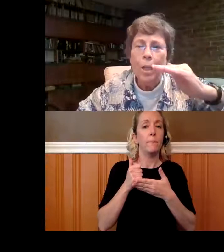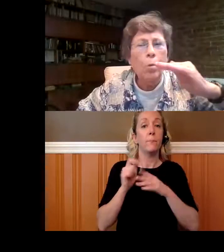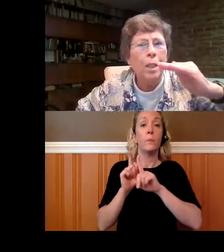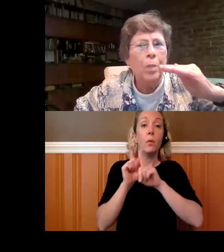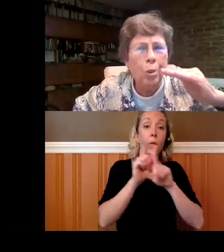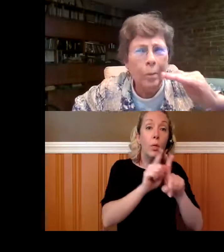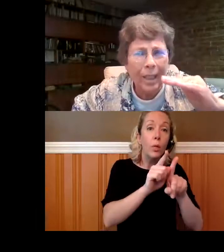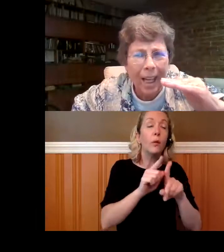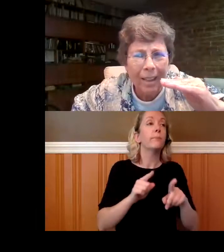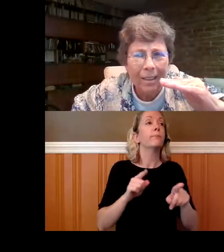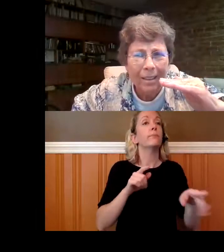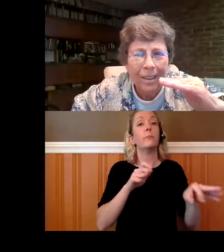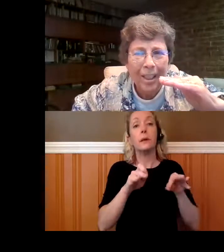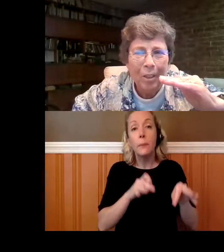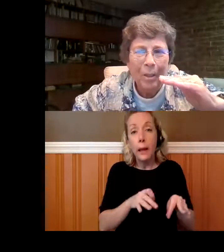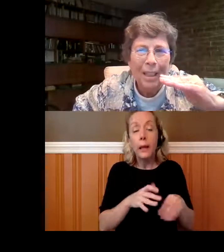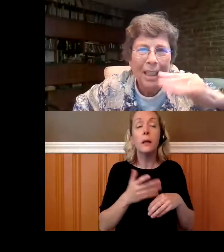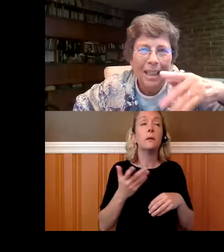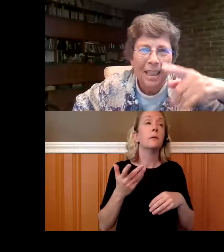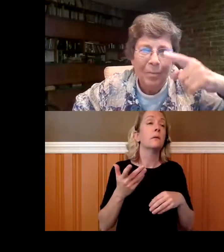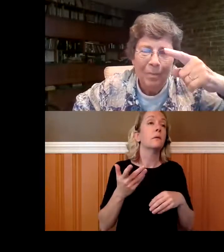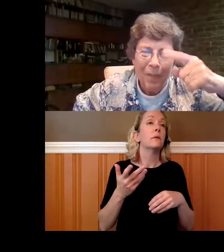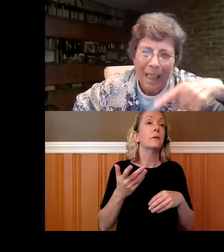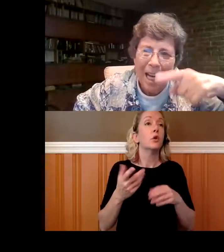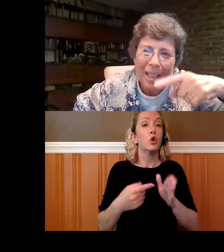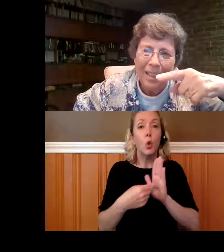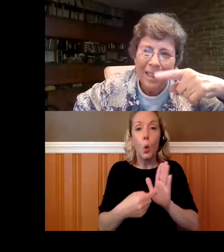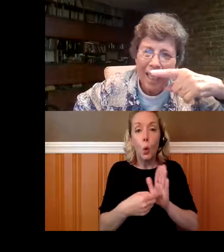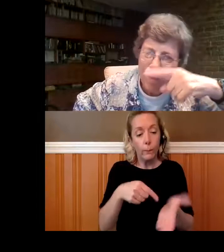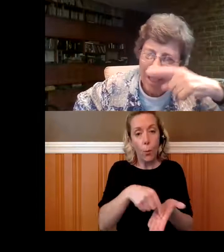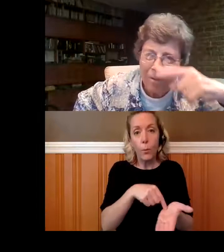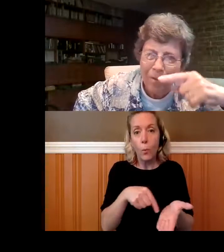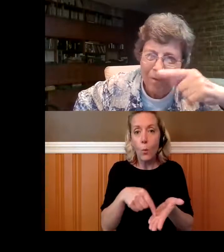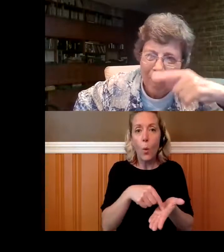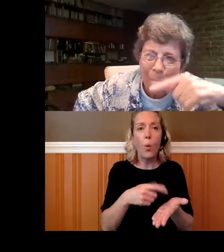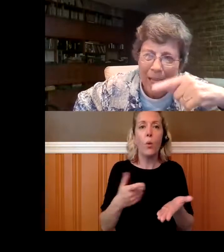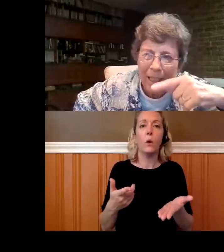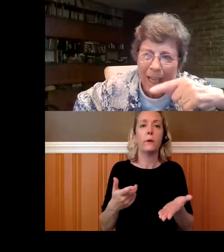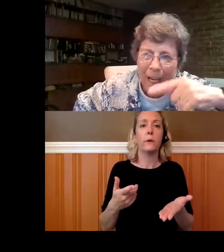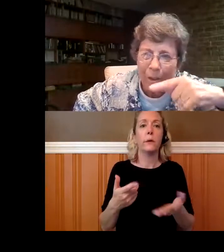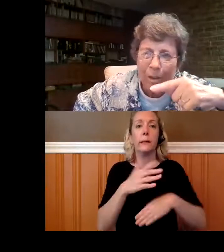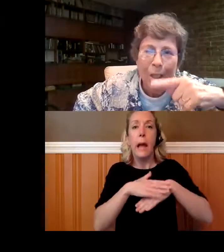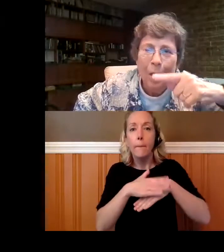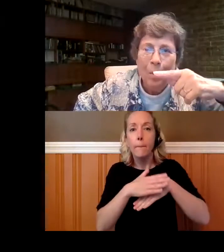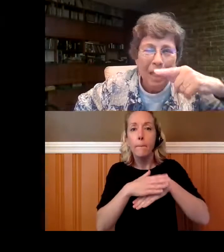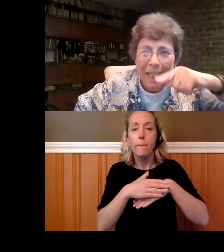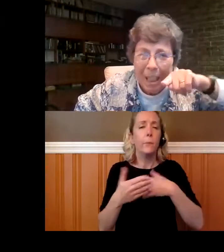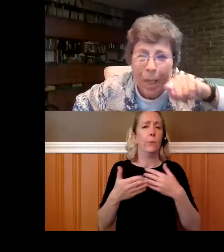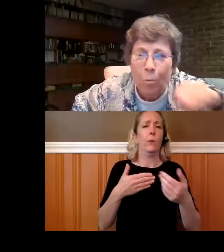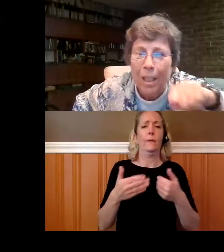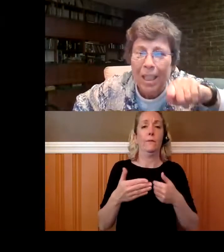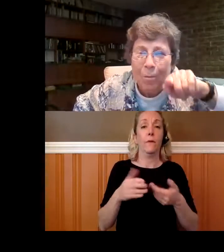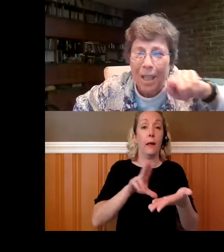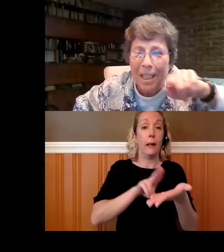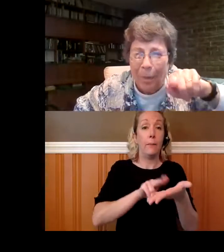My client said he wanted to find the bank counter, but he didn't explain, what does he want the person to do about that? Could you guide me to the